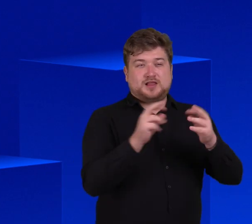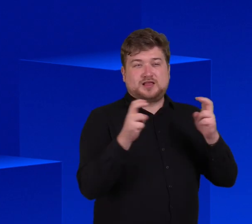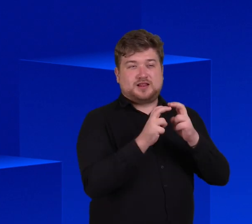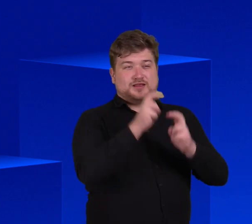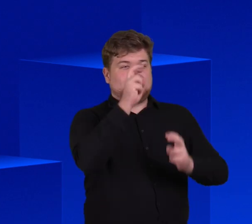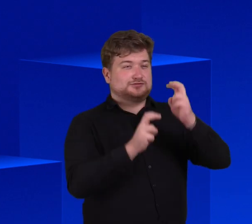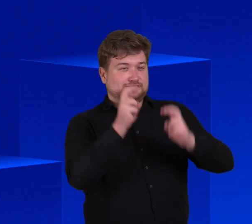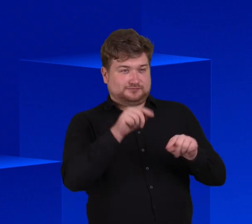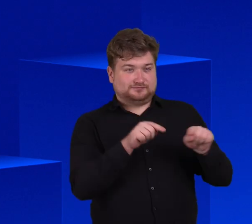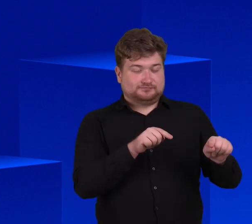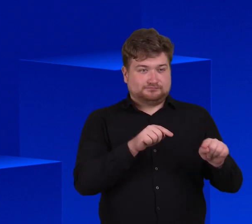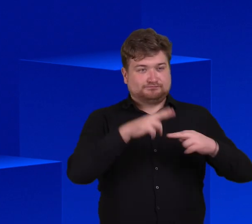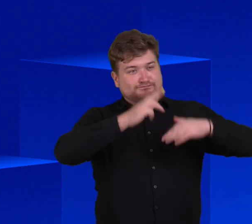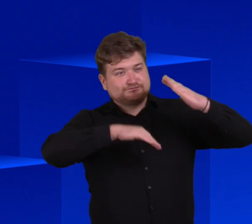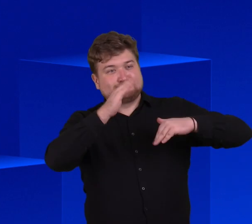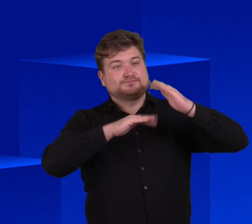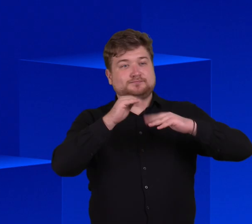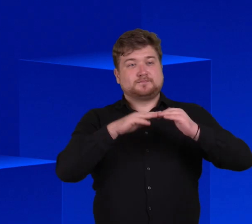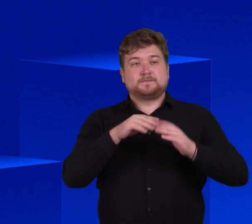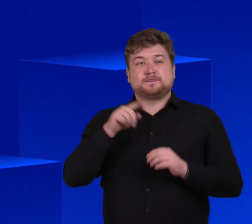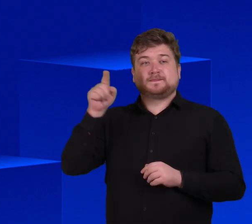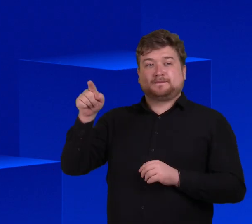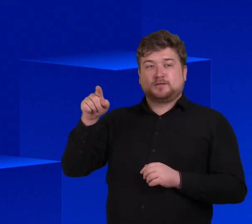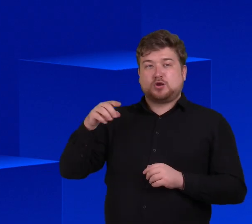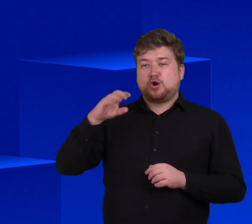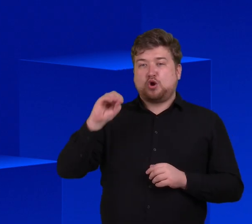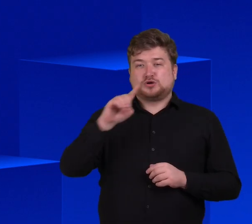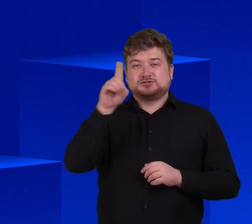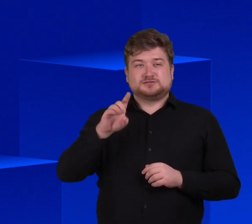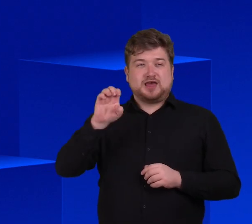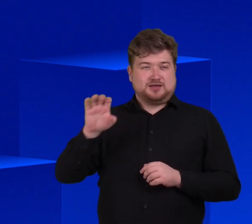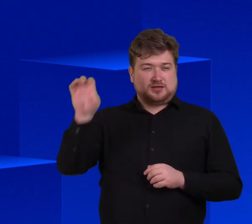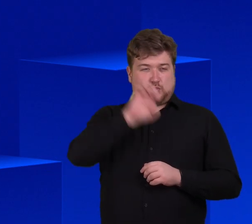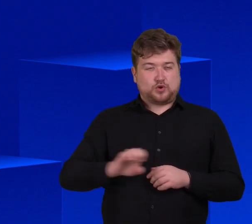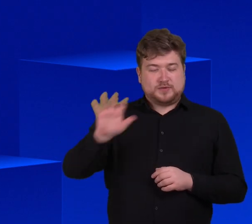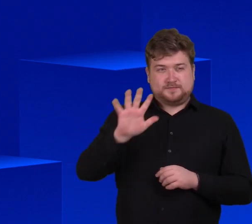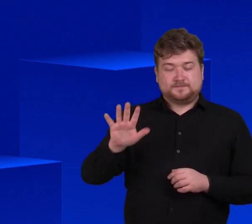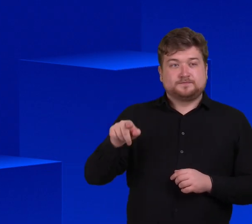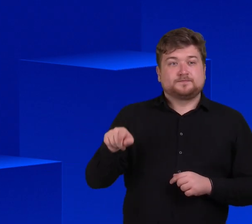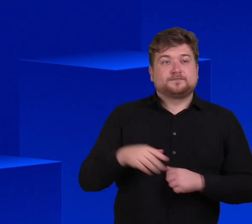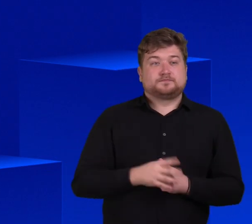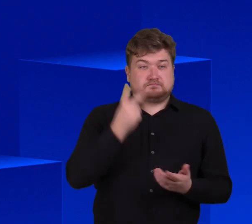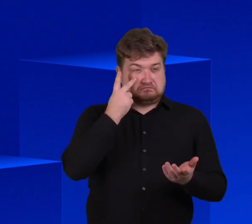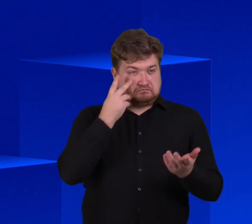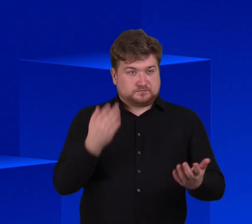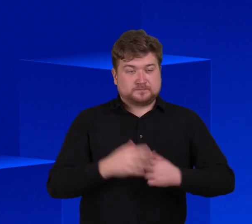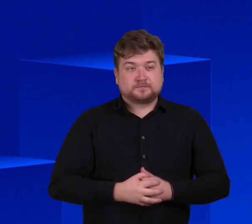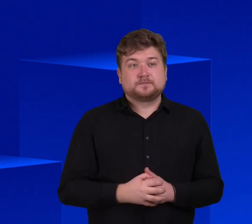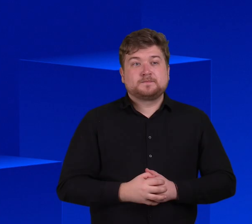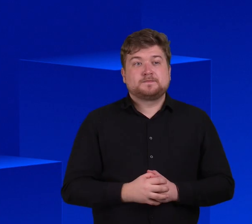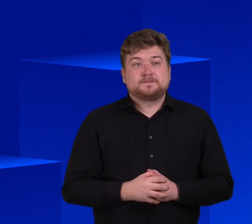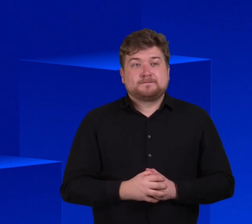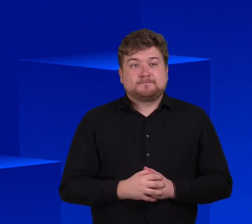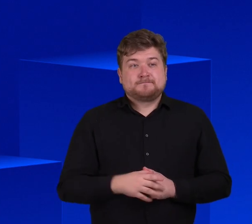about being prosumeristic. So to assume responsibility to create renewable